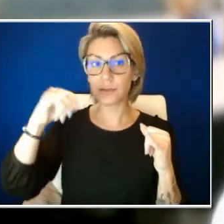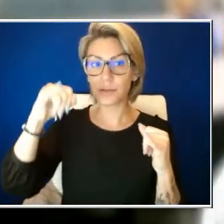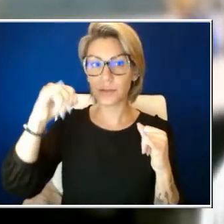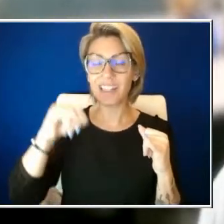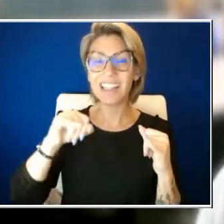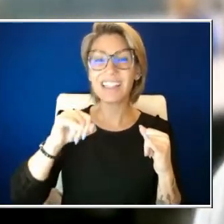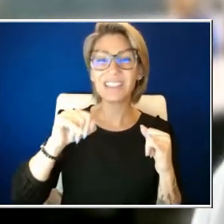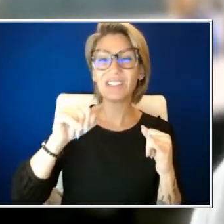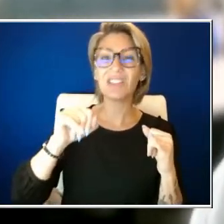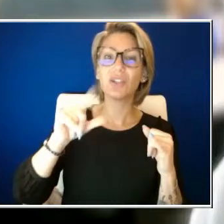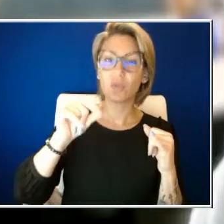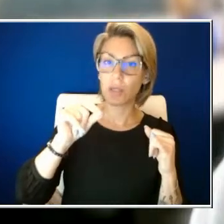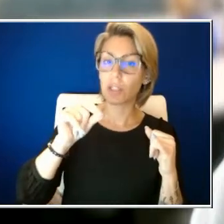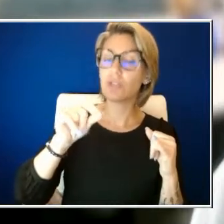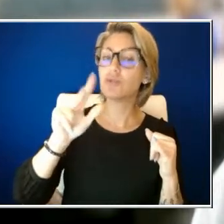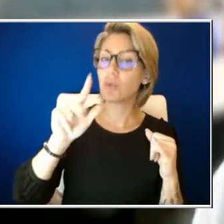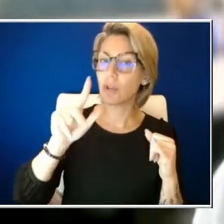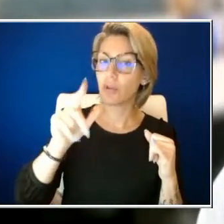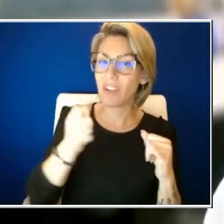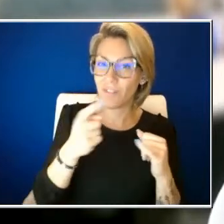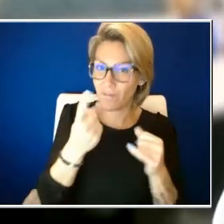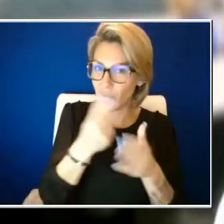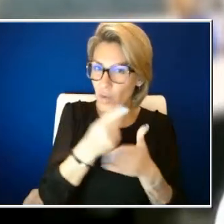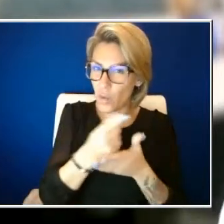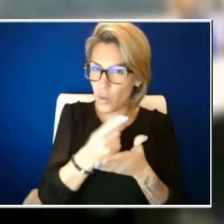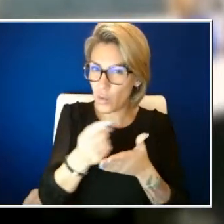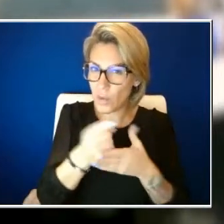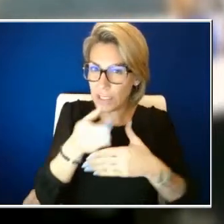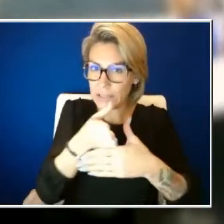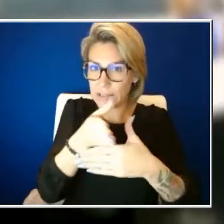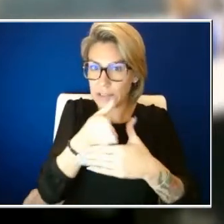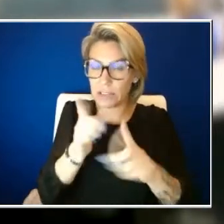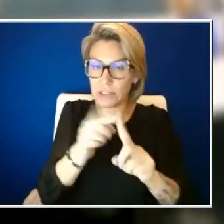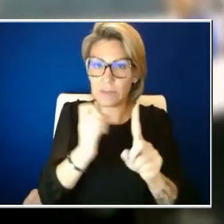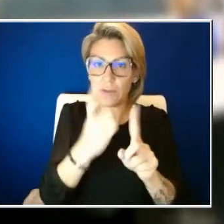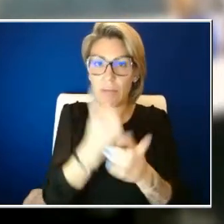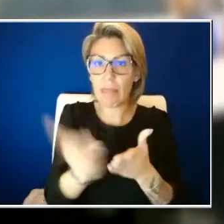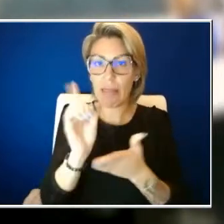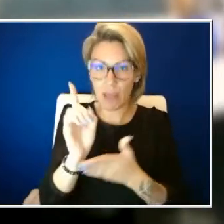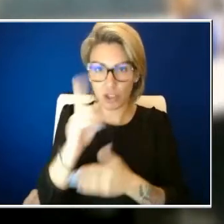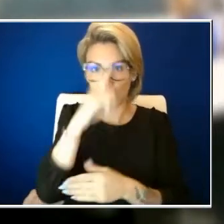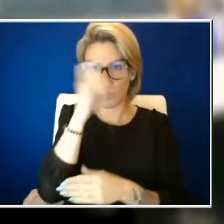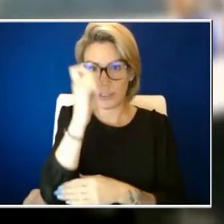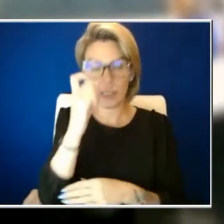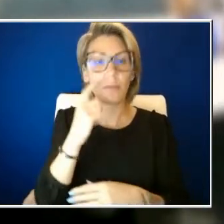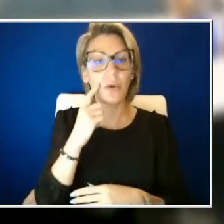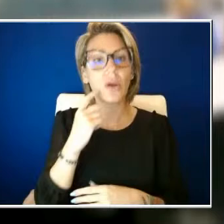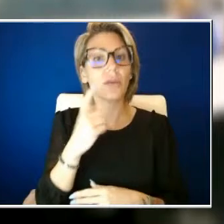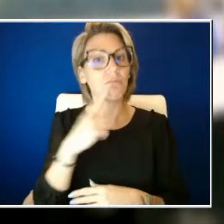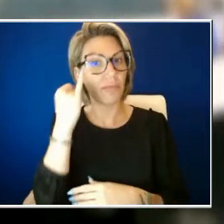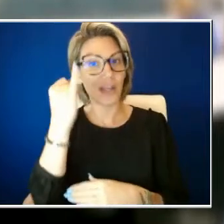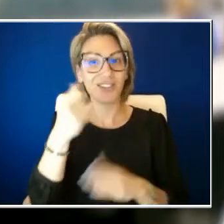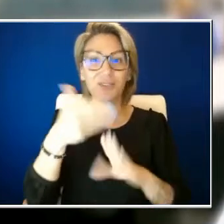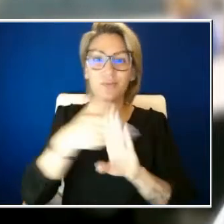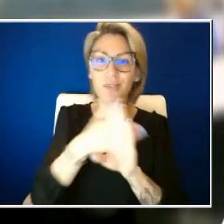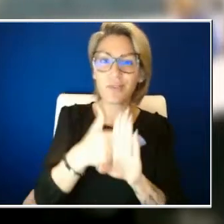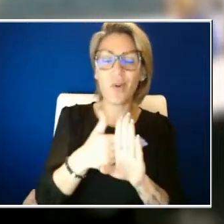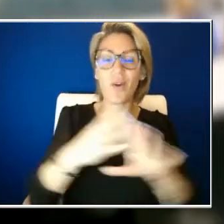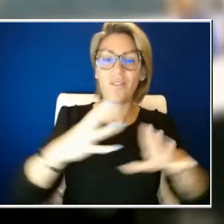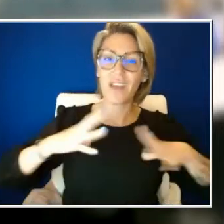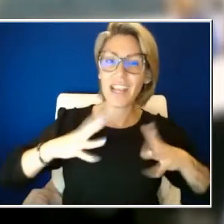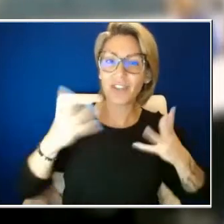bump just a few weeks apart last summer. As you can imagine, this is people just before their vacations are done trying